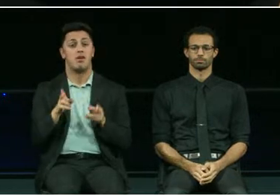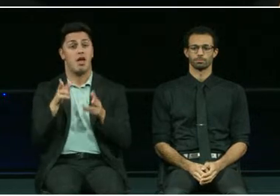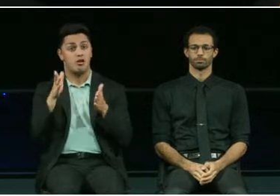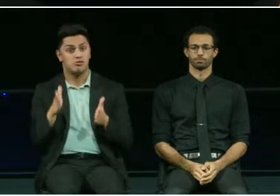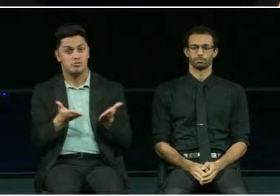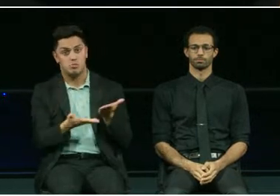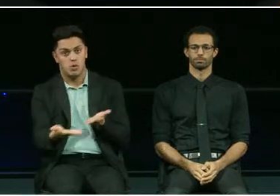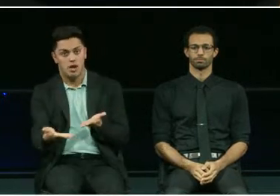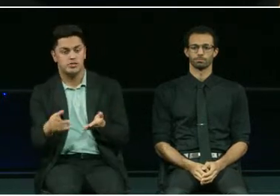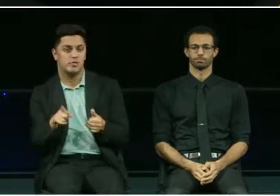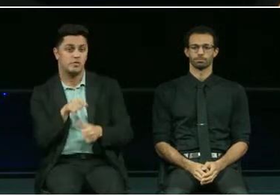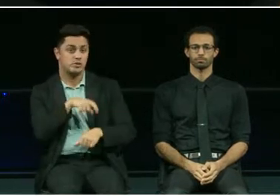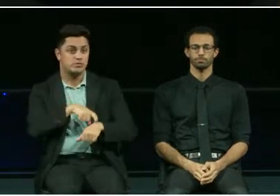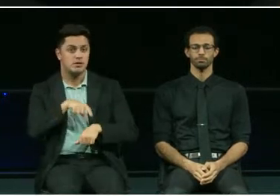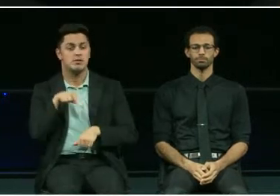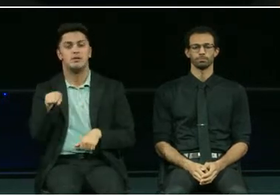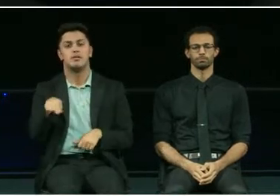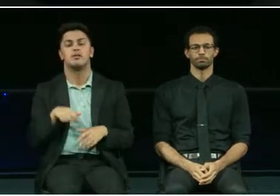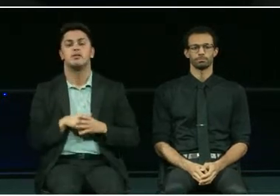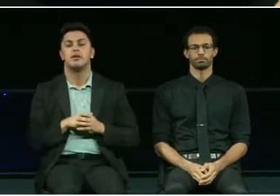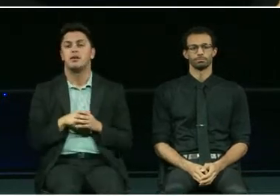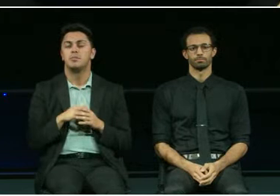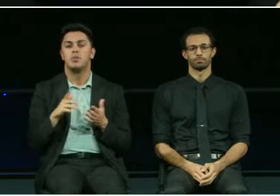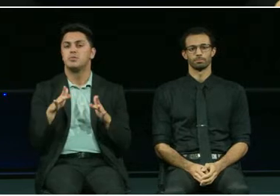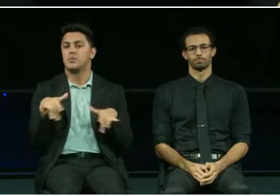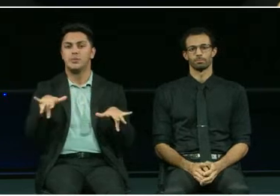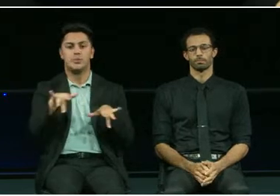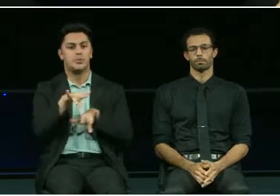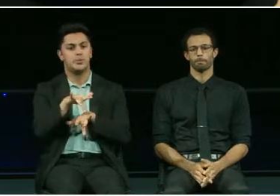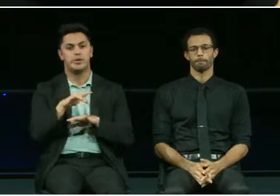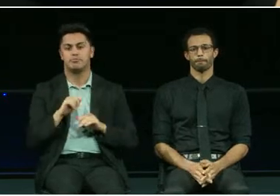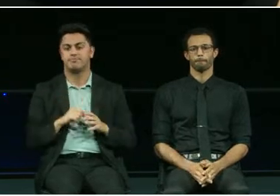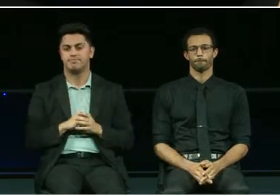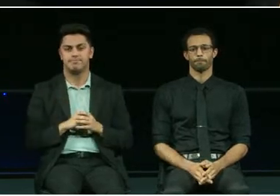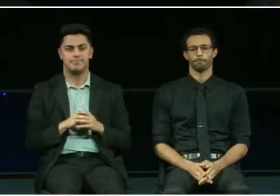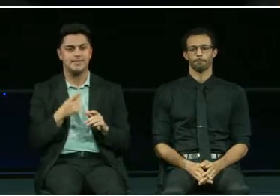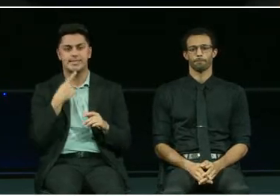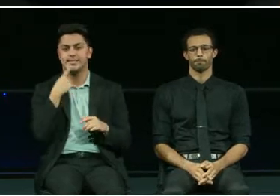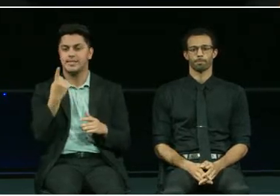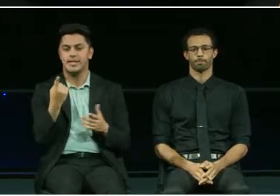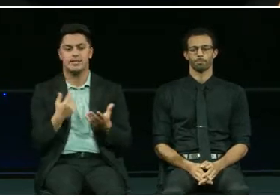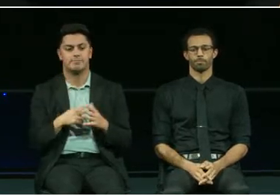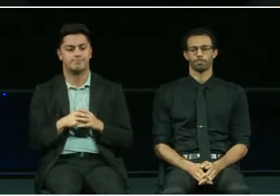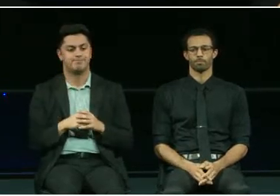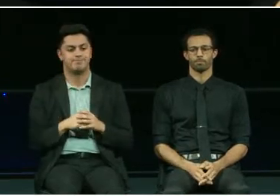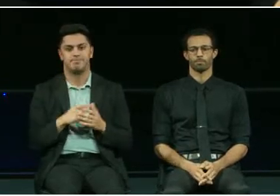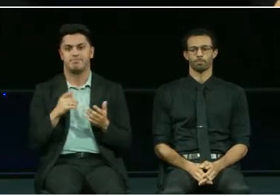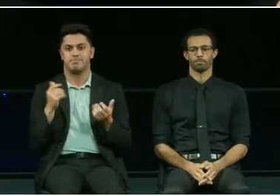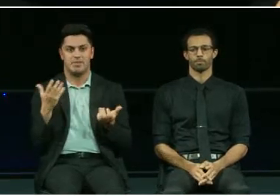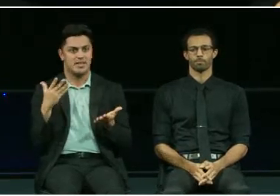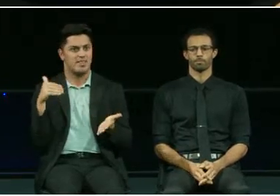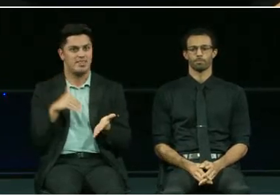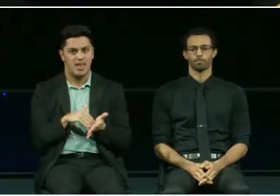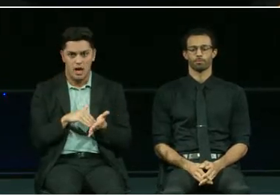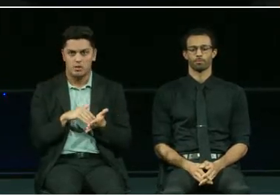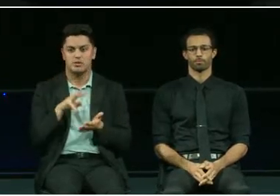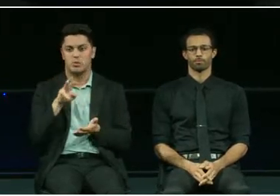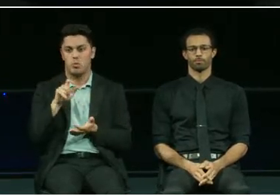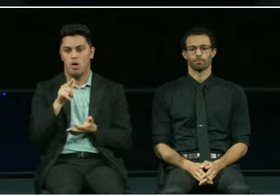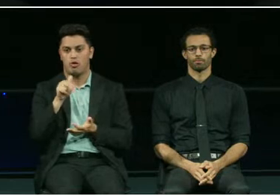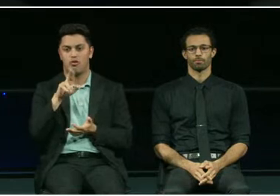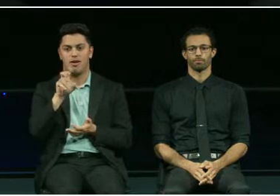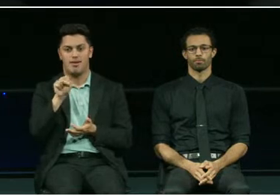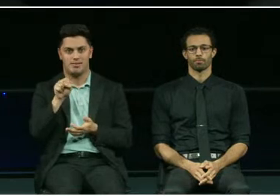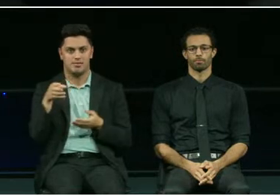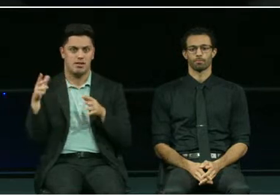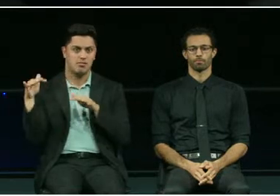us there first time, and it was empty. We did, and they just said that there is thousands of walruses hauling out here every